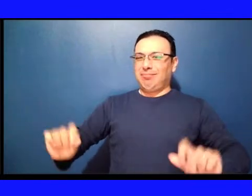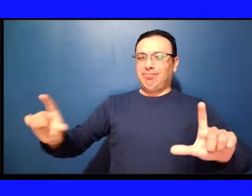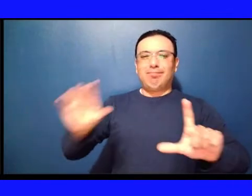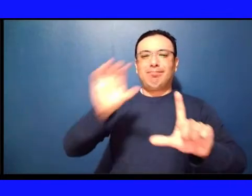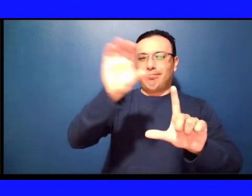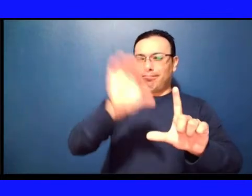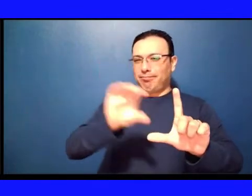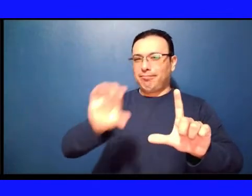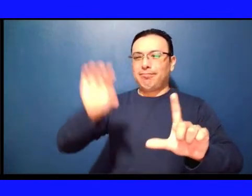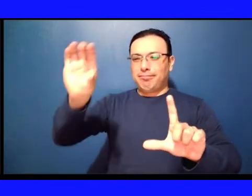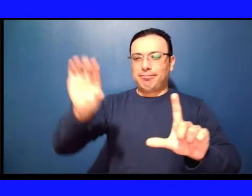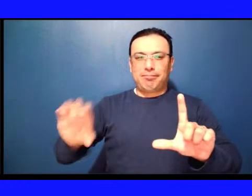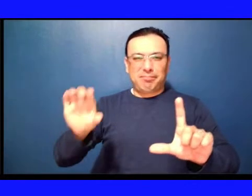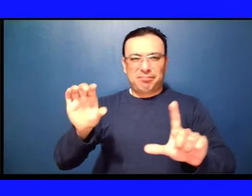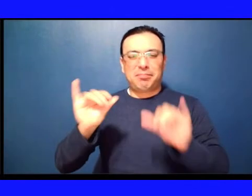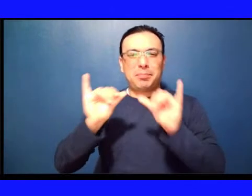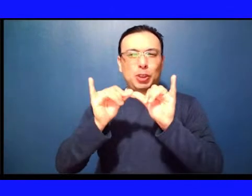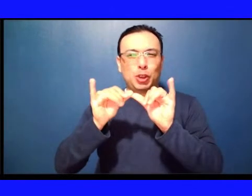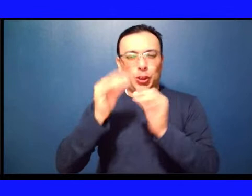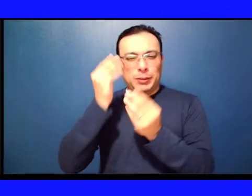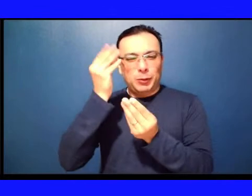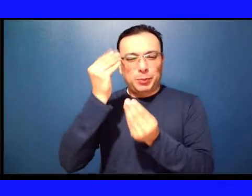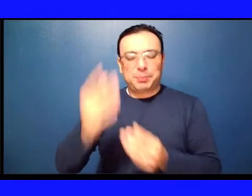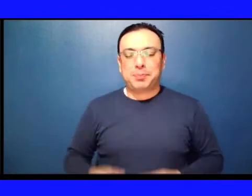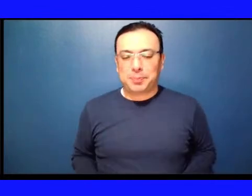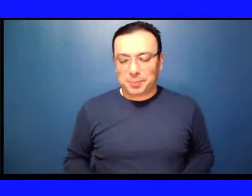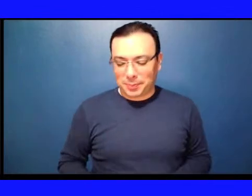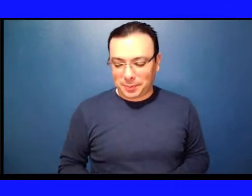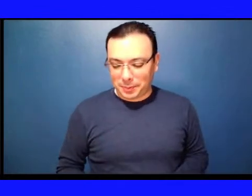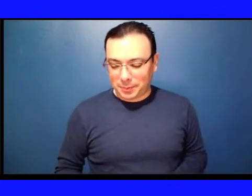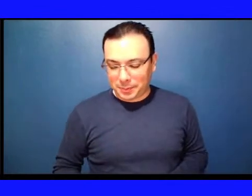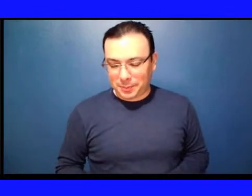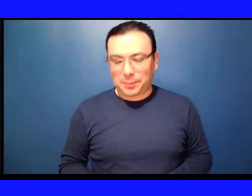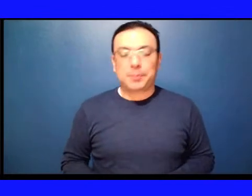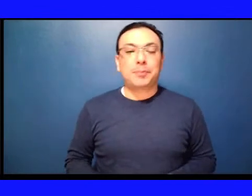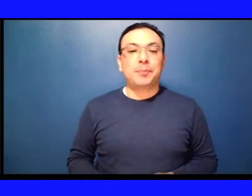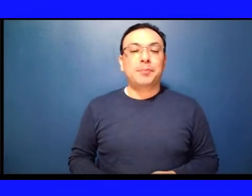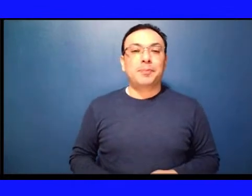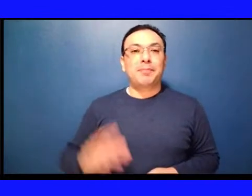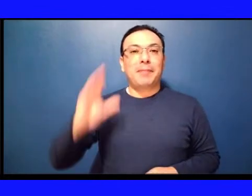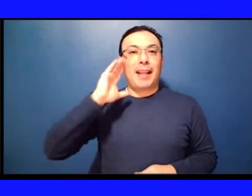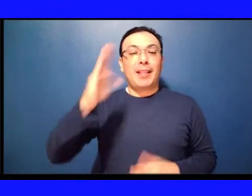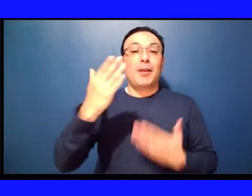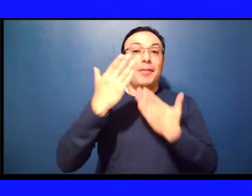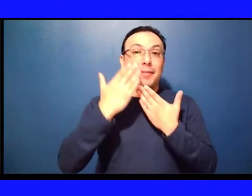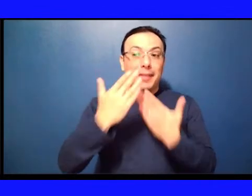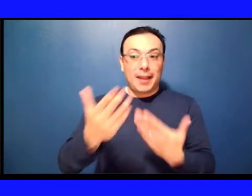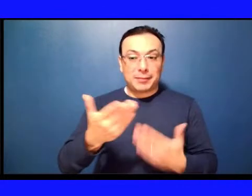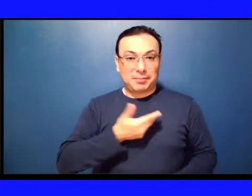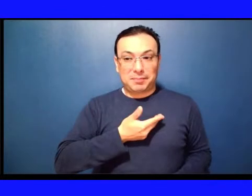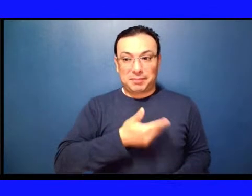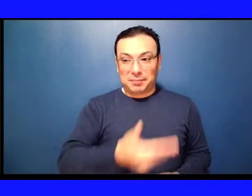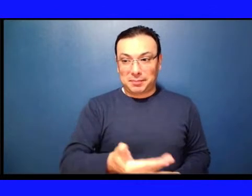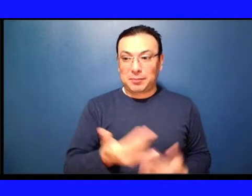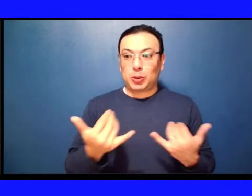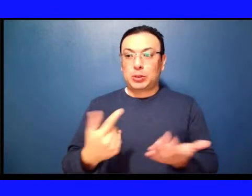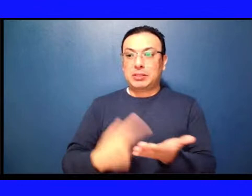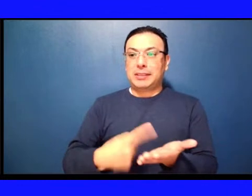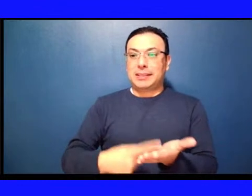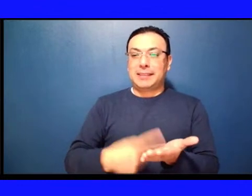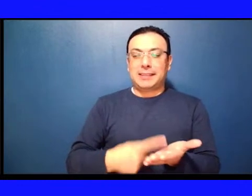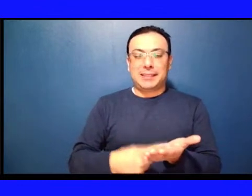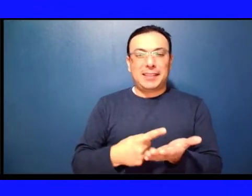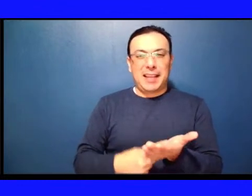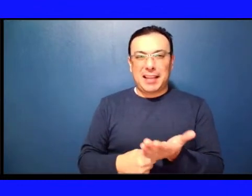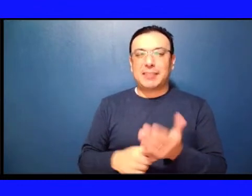pretty high-level overview. We shared this slide in the Finance Committee as well, but I think to us it captures pretty well where